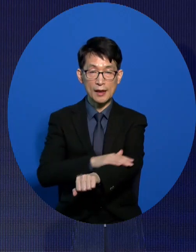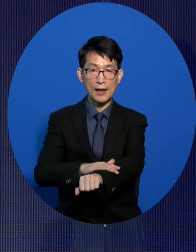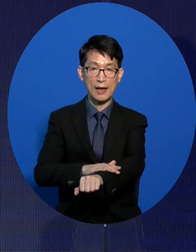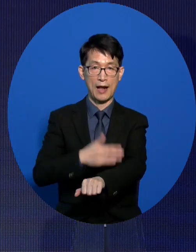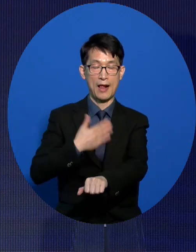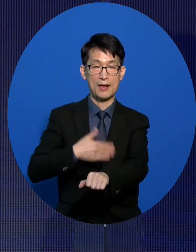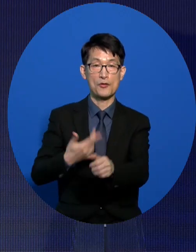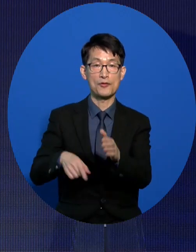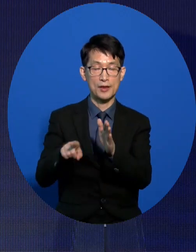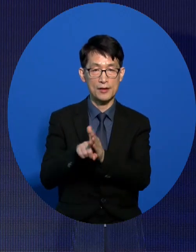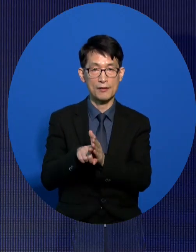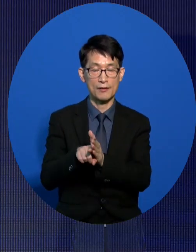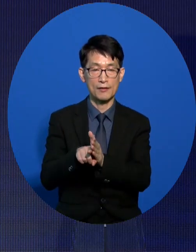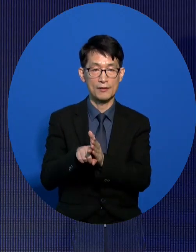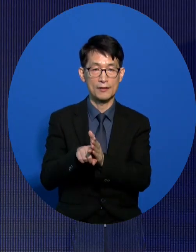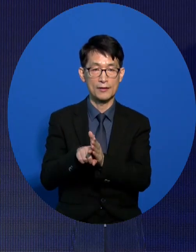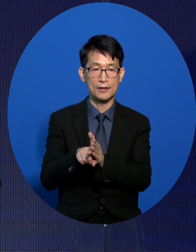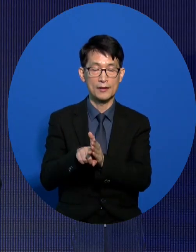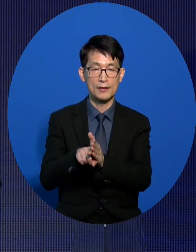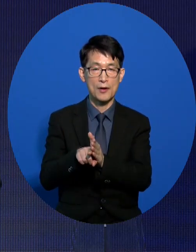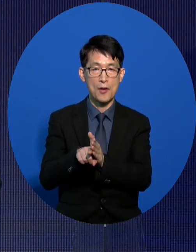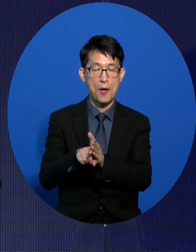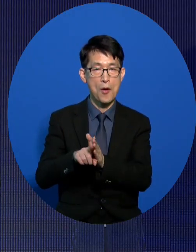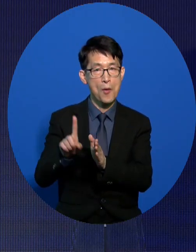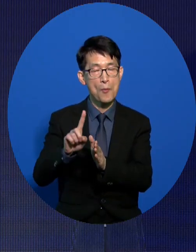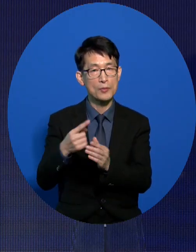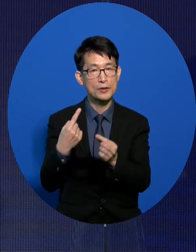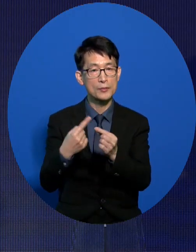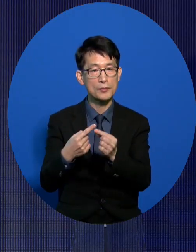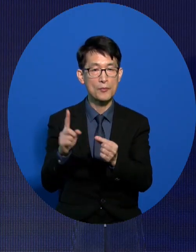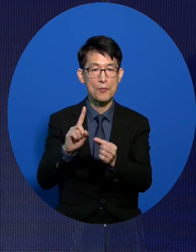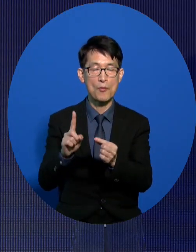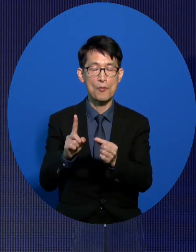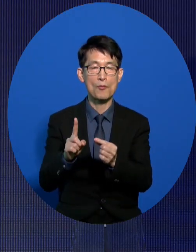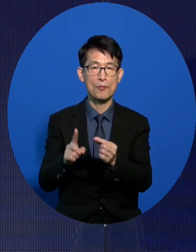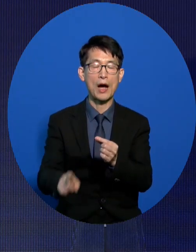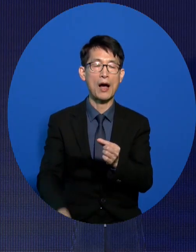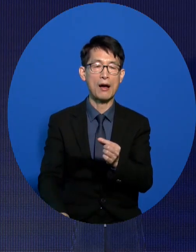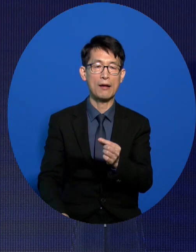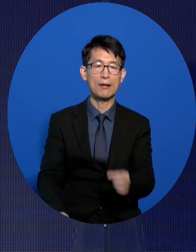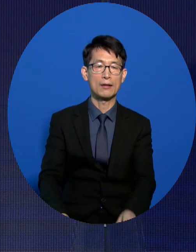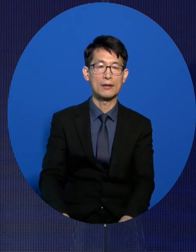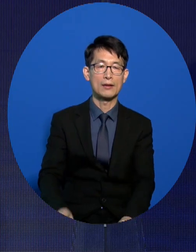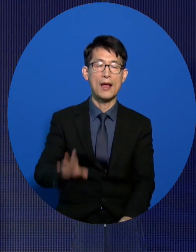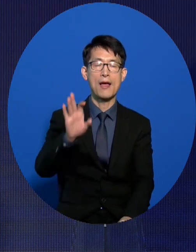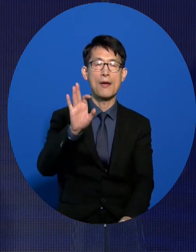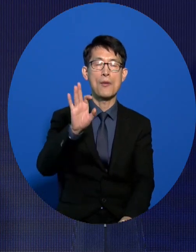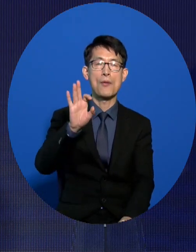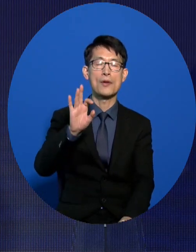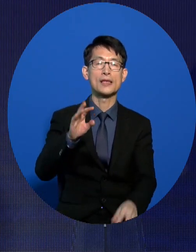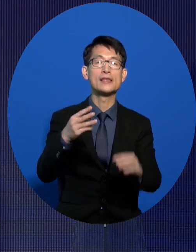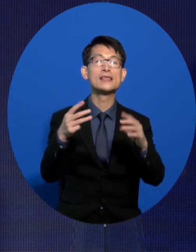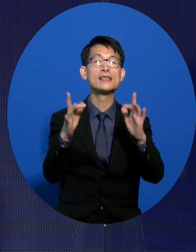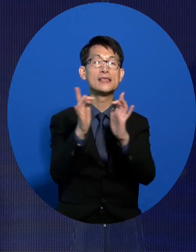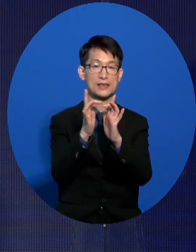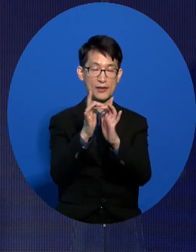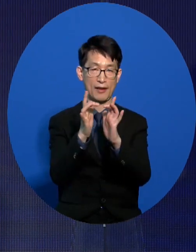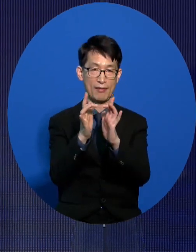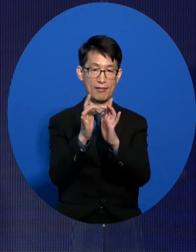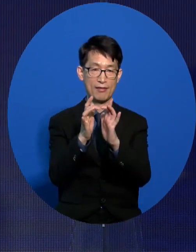to information, there are many different fields that we think of. But first of all, we think of web